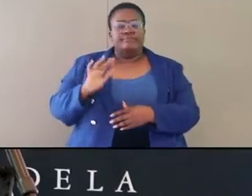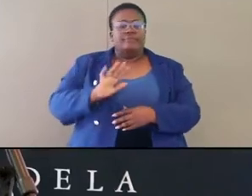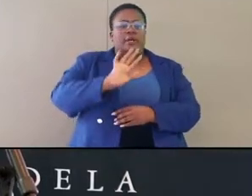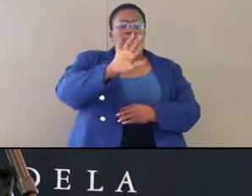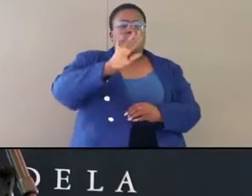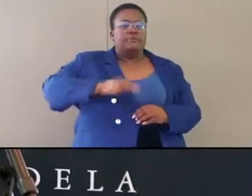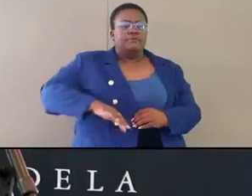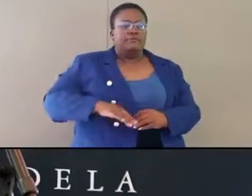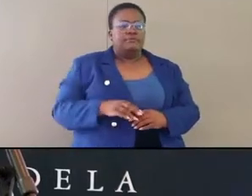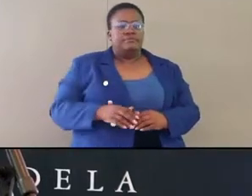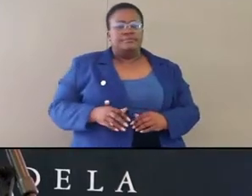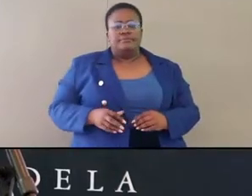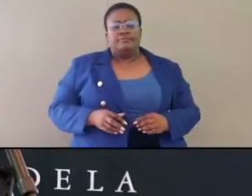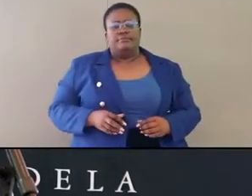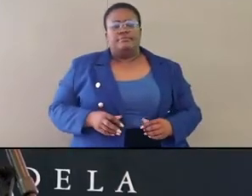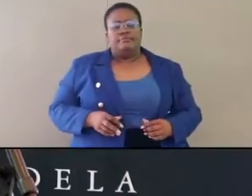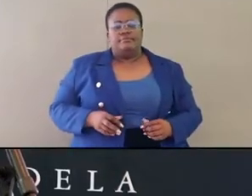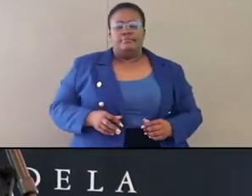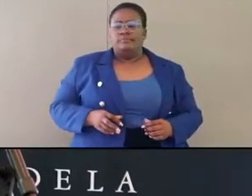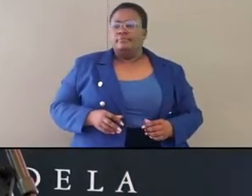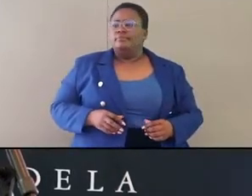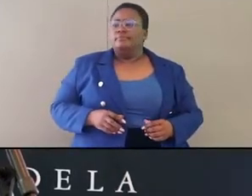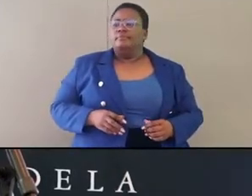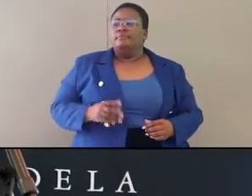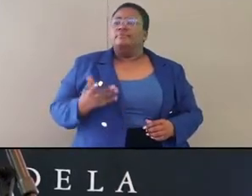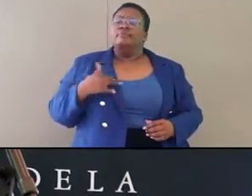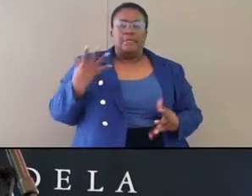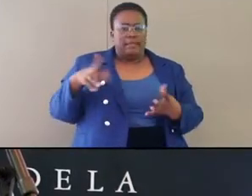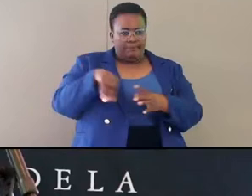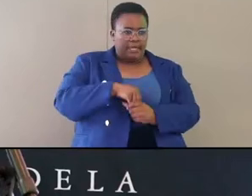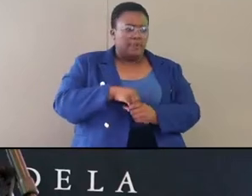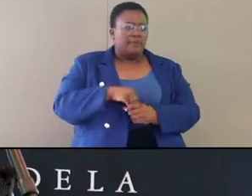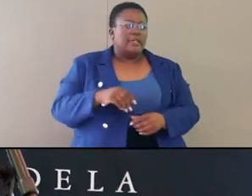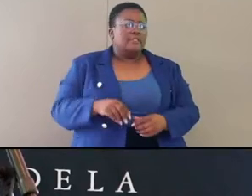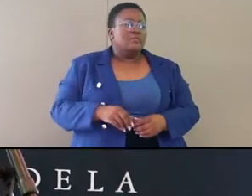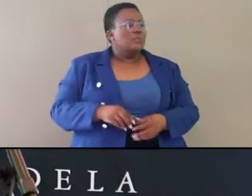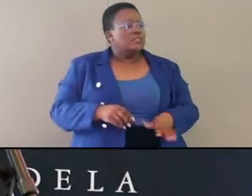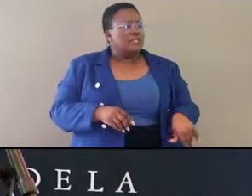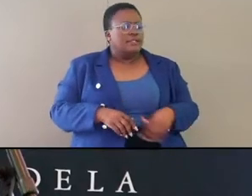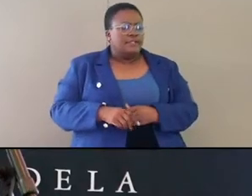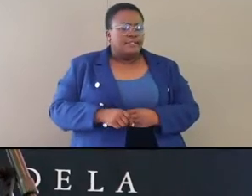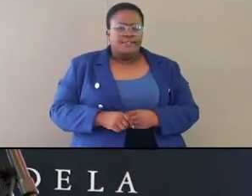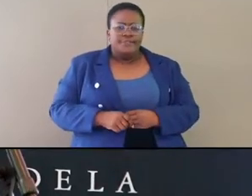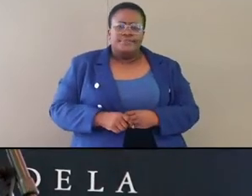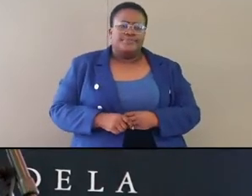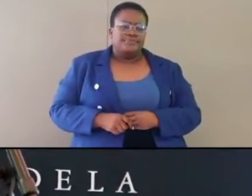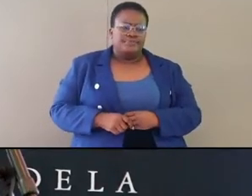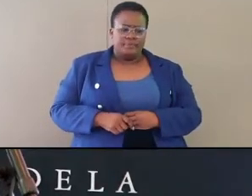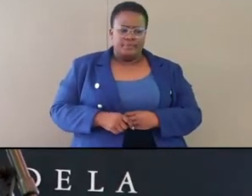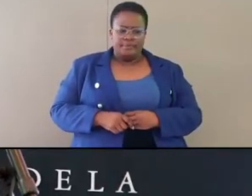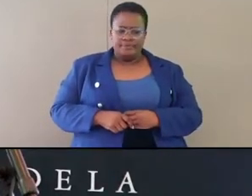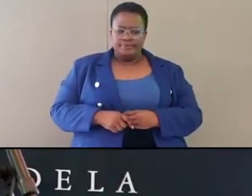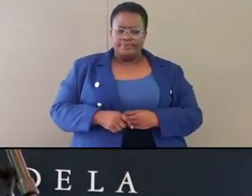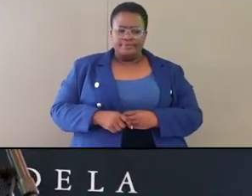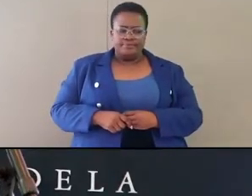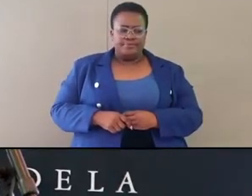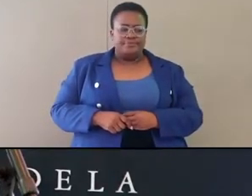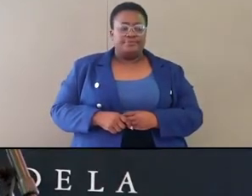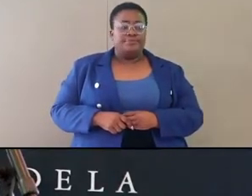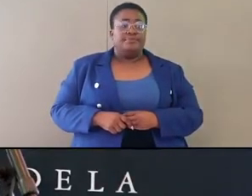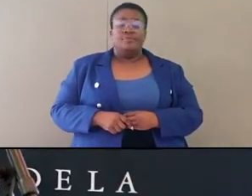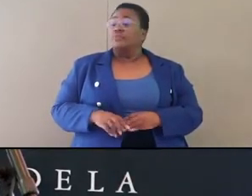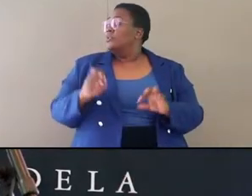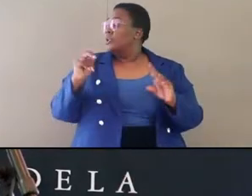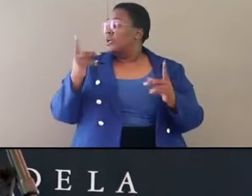five and say I'm part of that just say I'm part of that just to wake you up a bit now let me